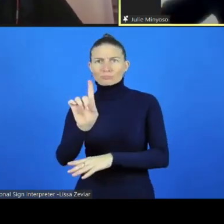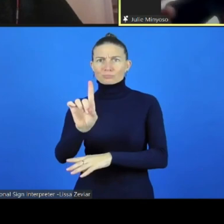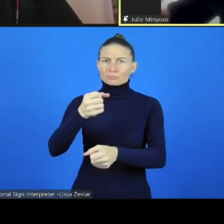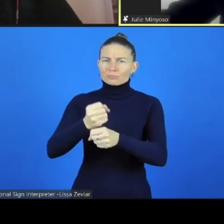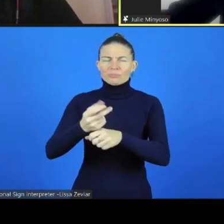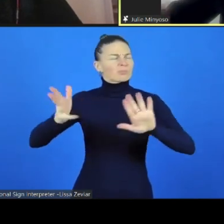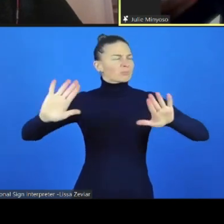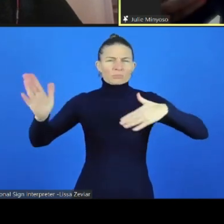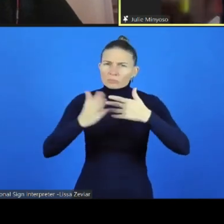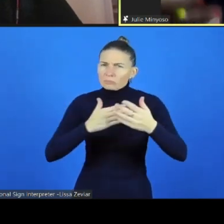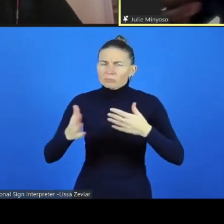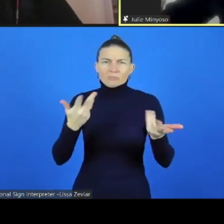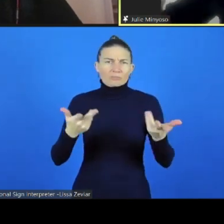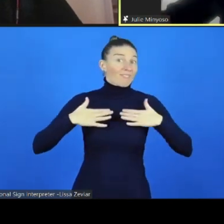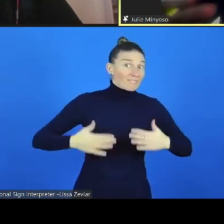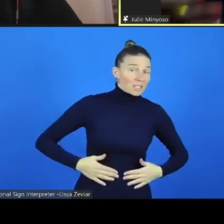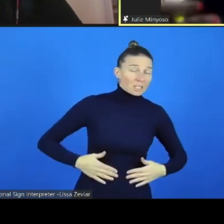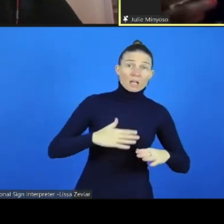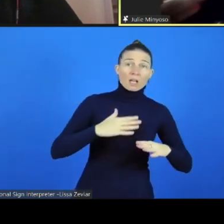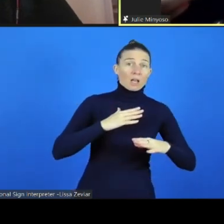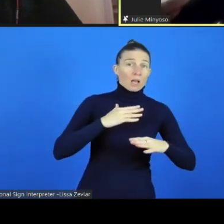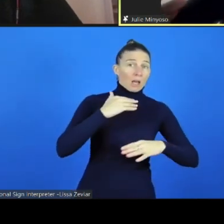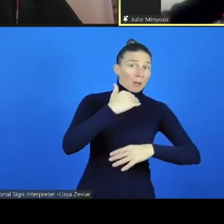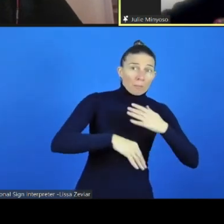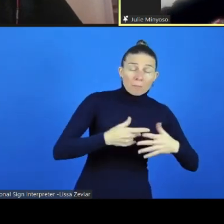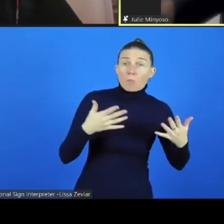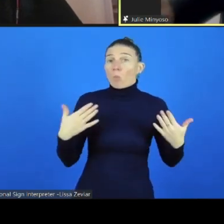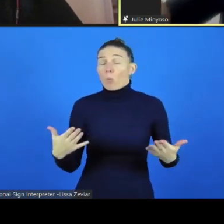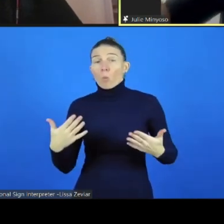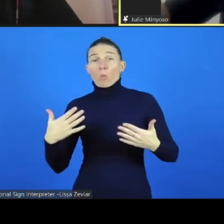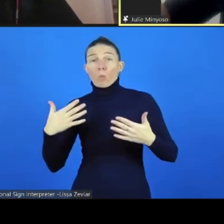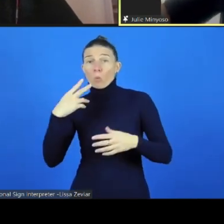physical impairment, I have a visual impairment, and so I cannot be able to apply